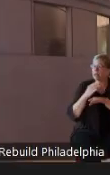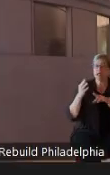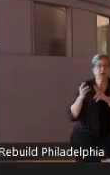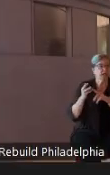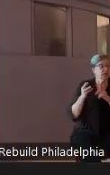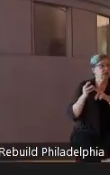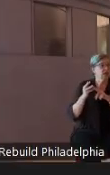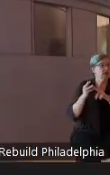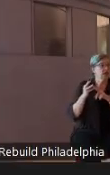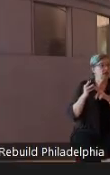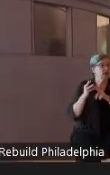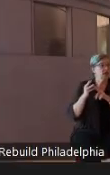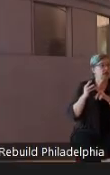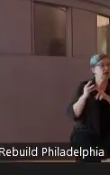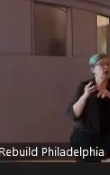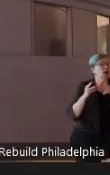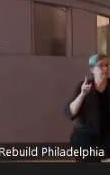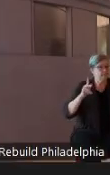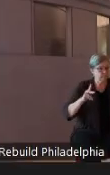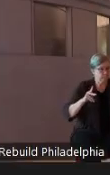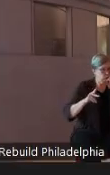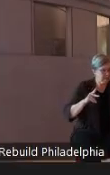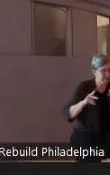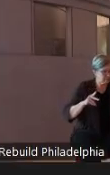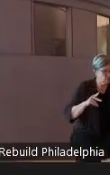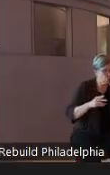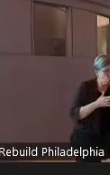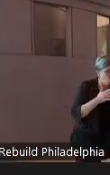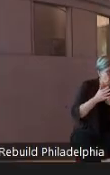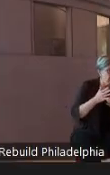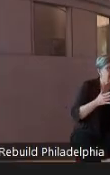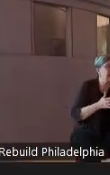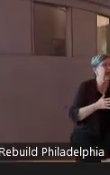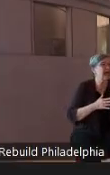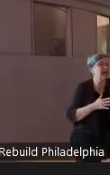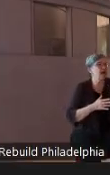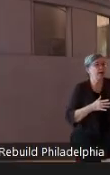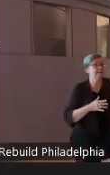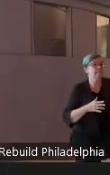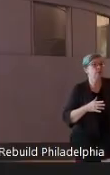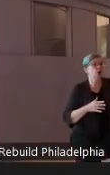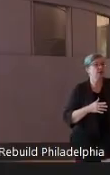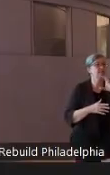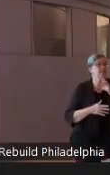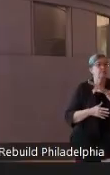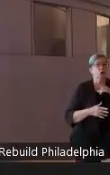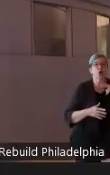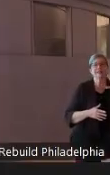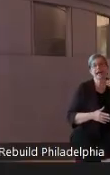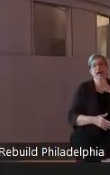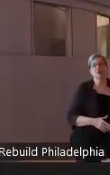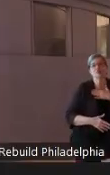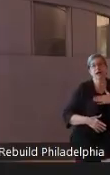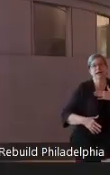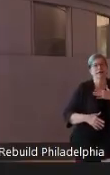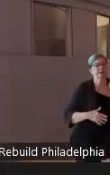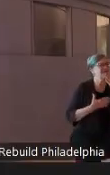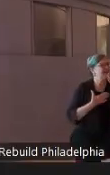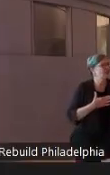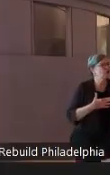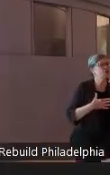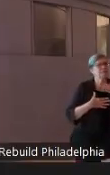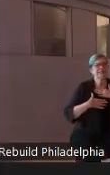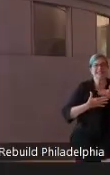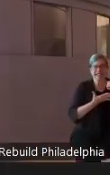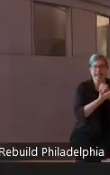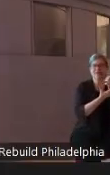And then you have Person for Art and Parks and Rec. Thank you so much. We want to make sure that you take